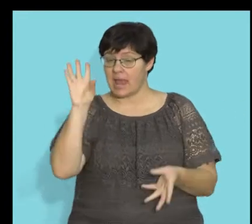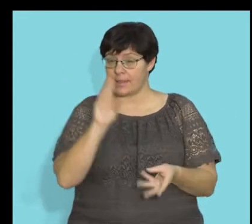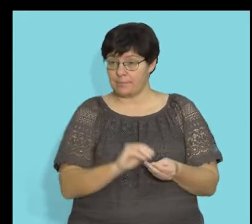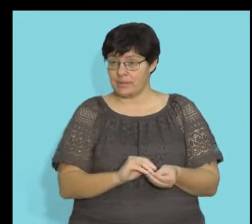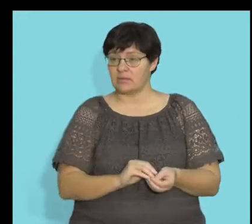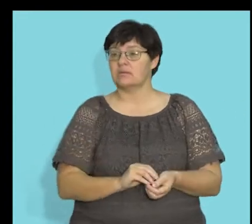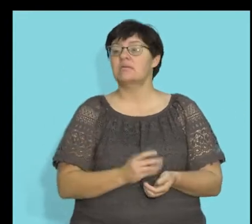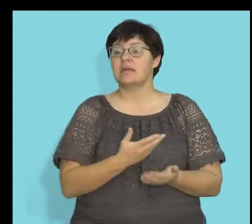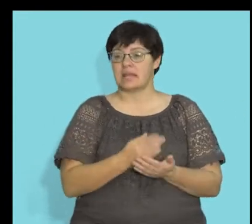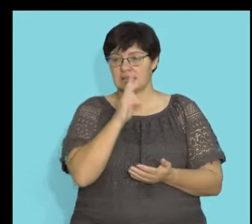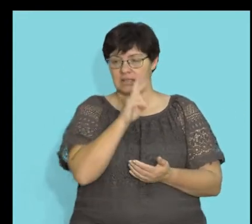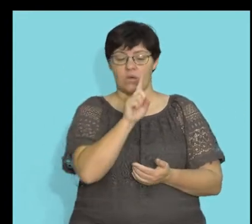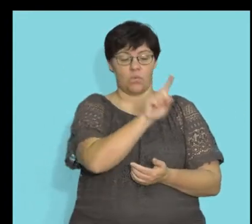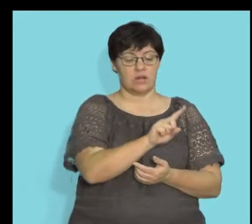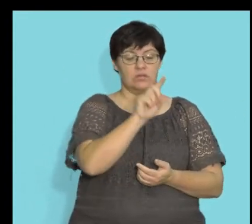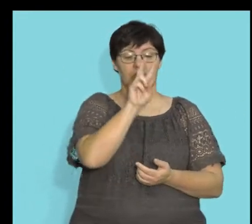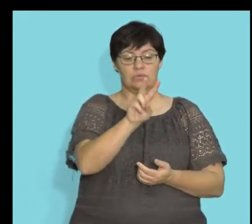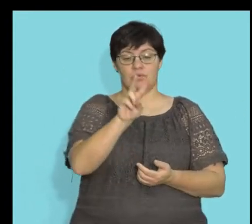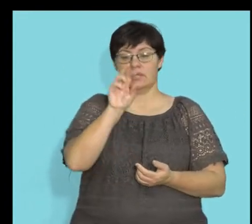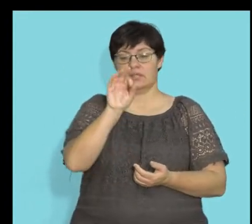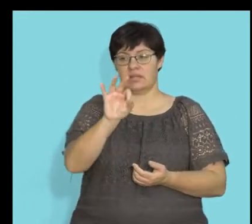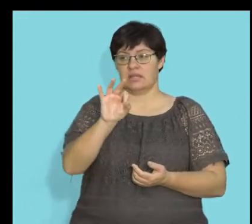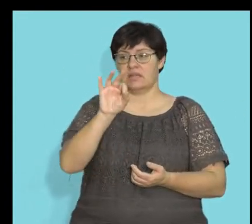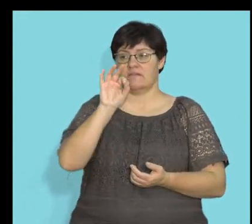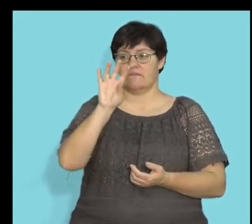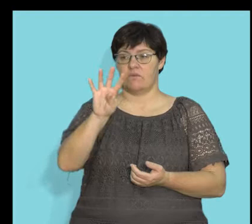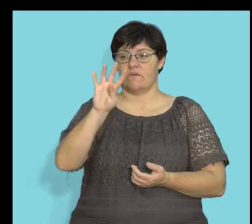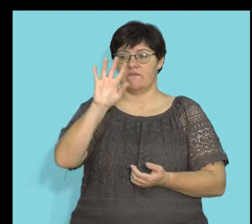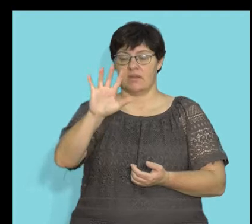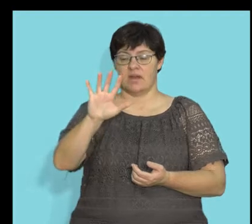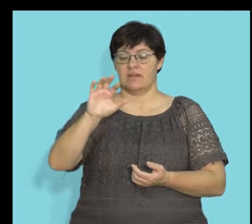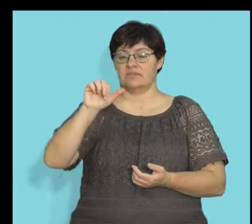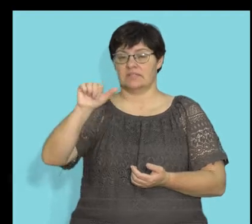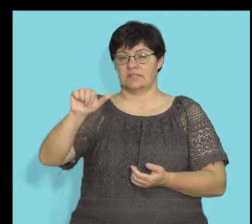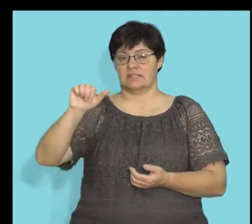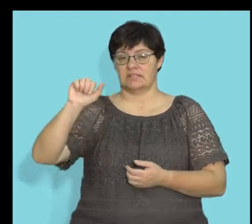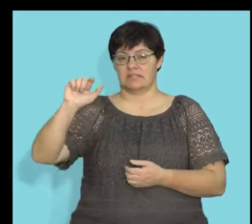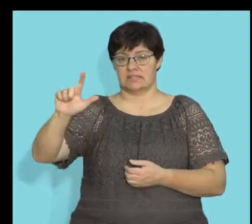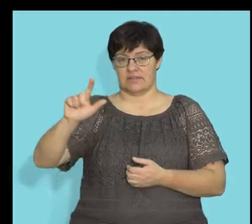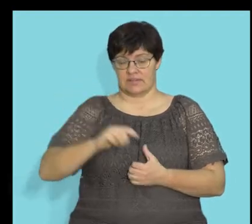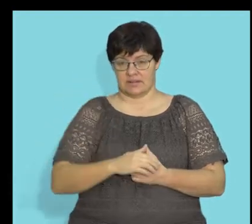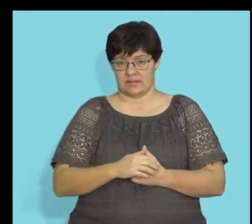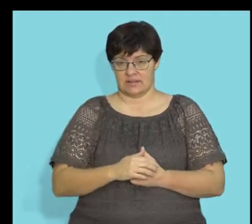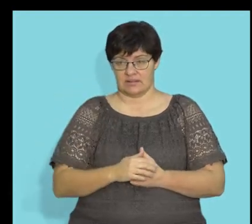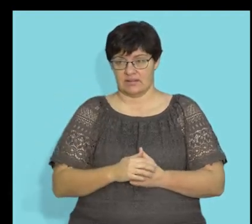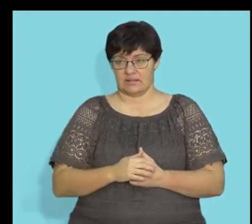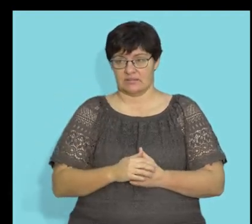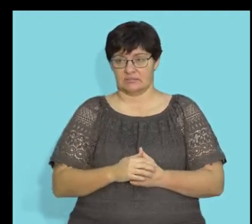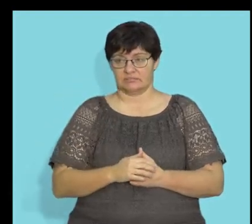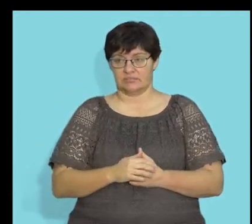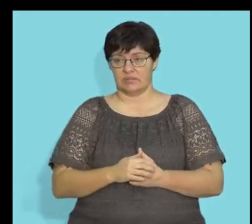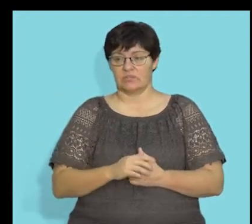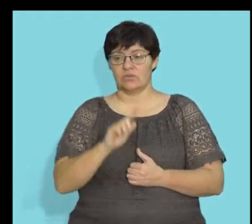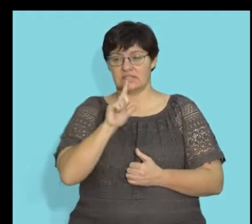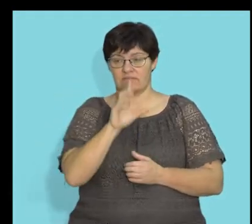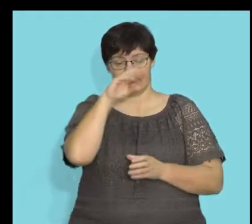have been added together, I can see that there are 1, 2, 3, 4, 5, 6, 7